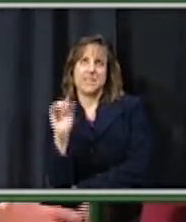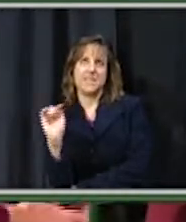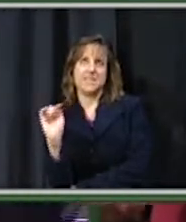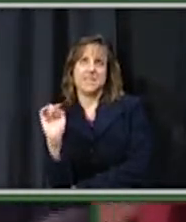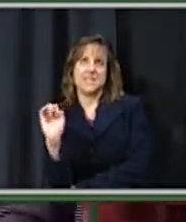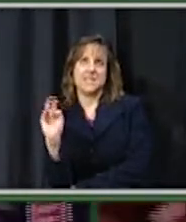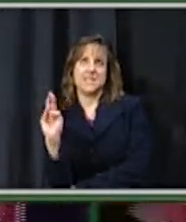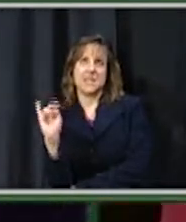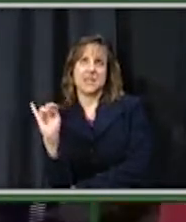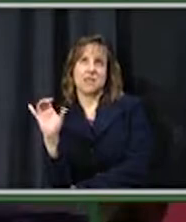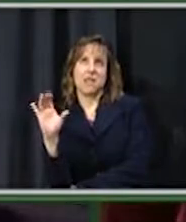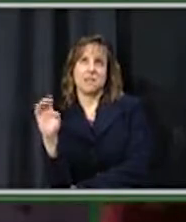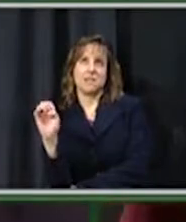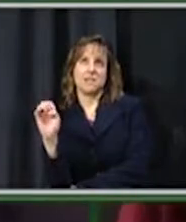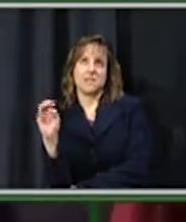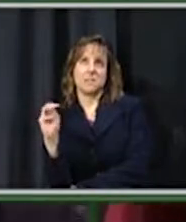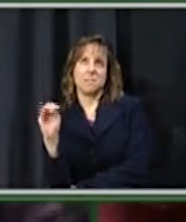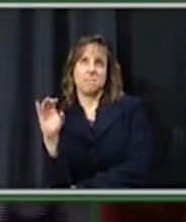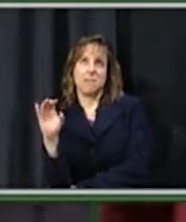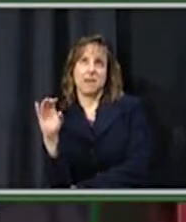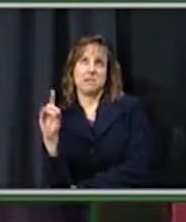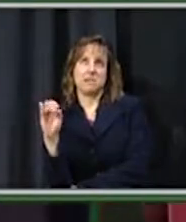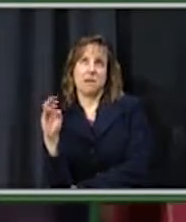Terrence McDonald.